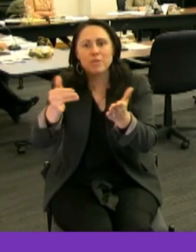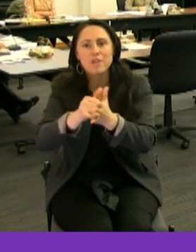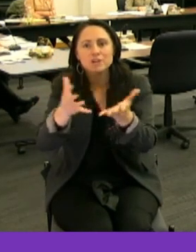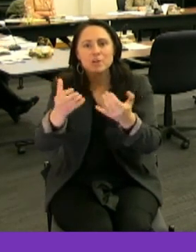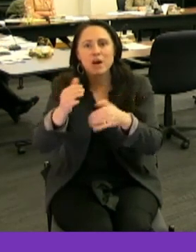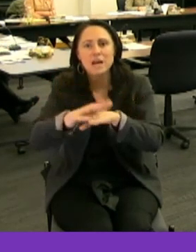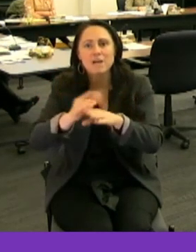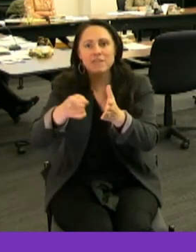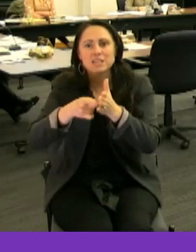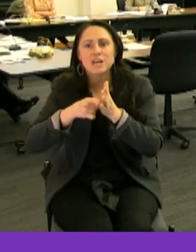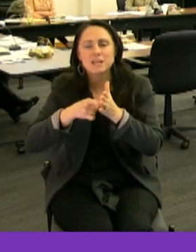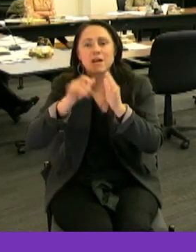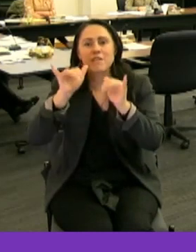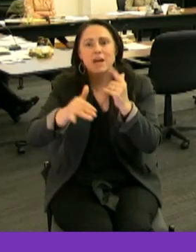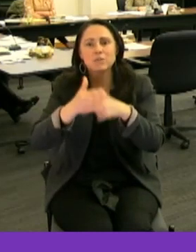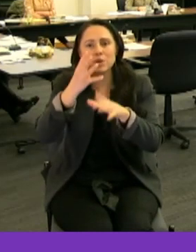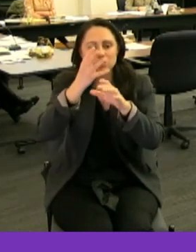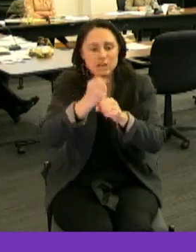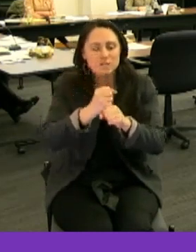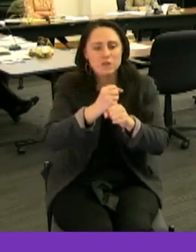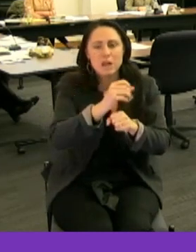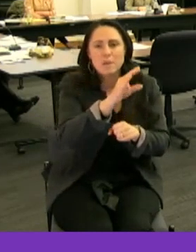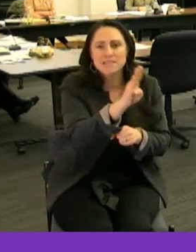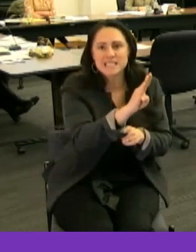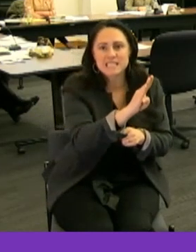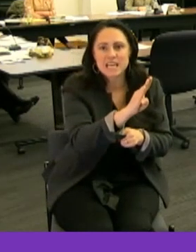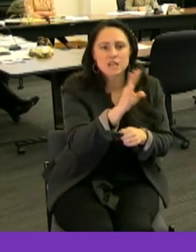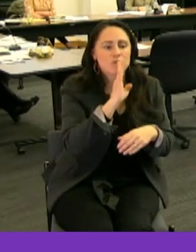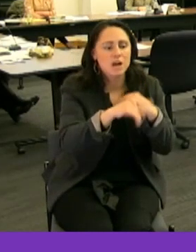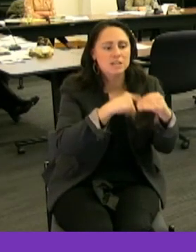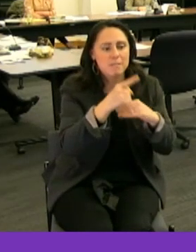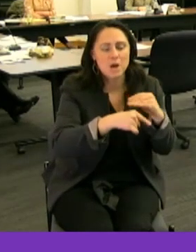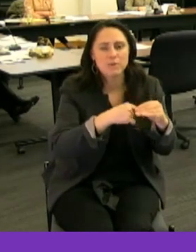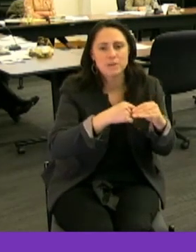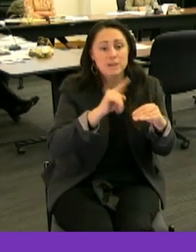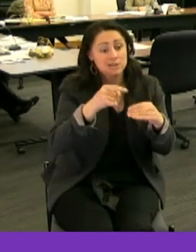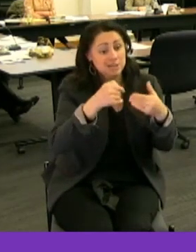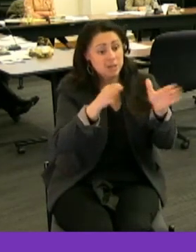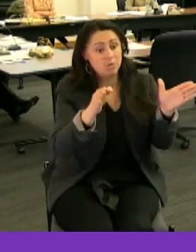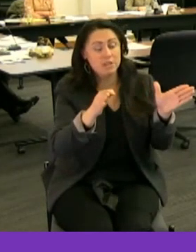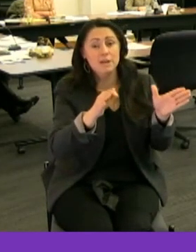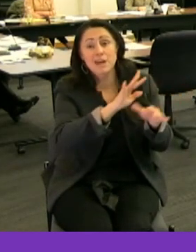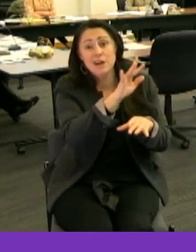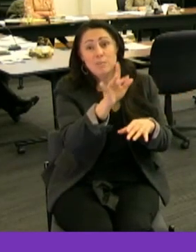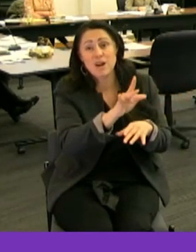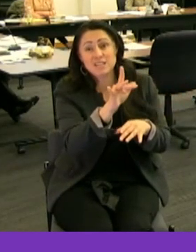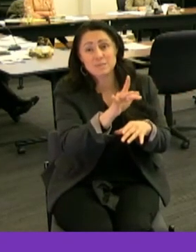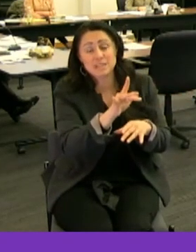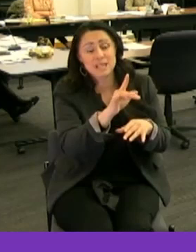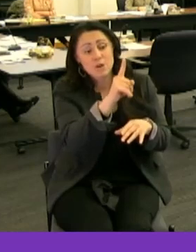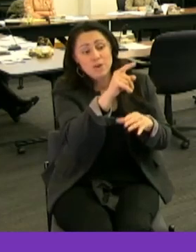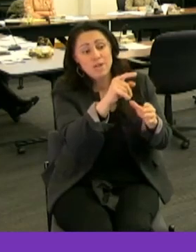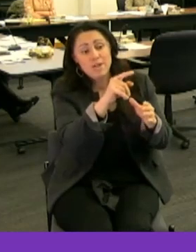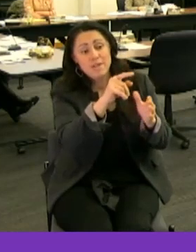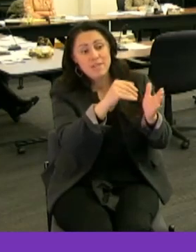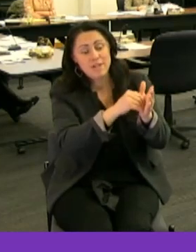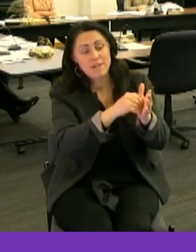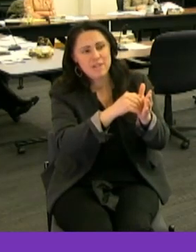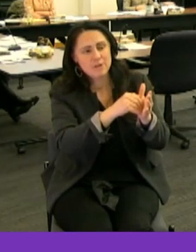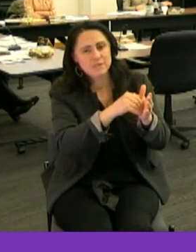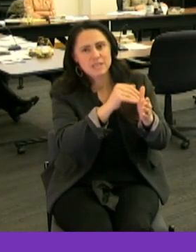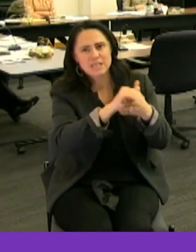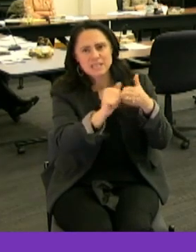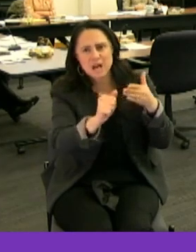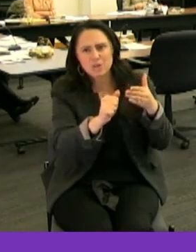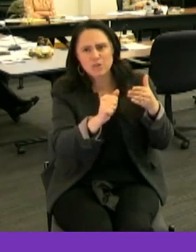agenda, which is the one that Trustee Budzinski referenced, which is and I'm just generalizing here, approximately $100,000 proposal. Correct.